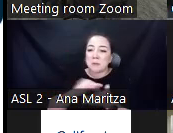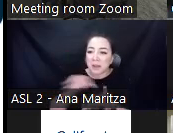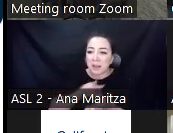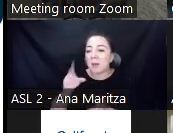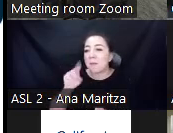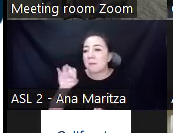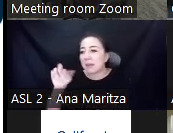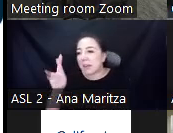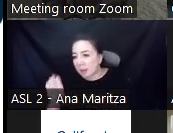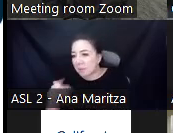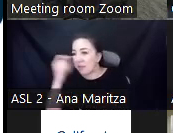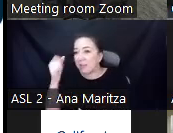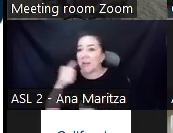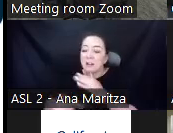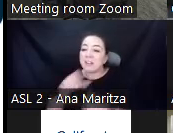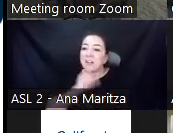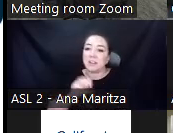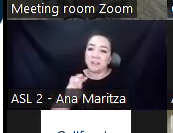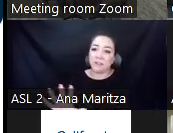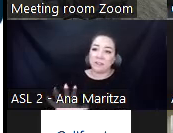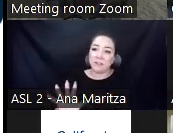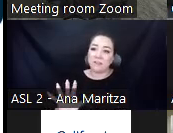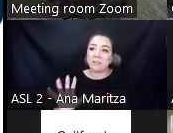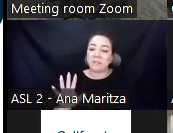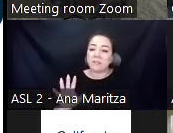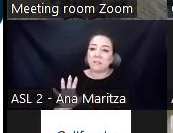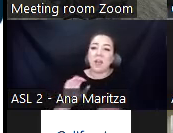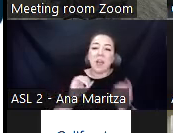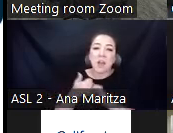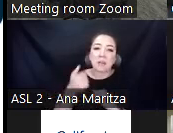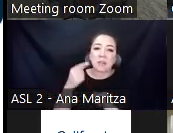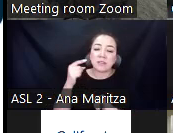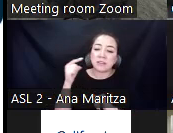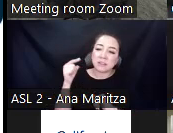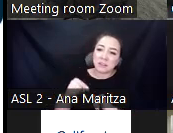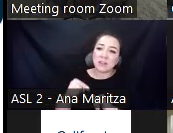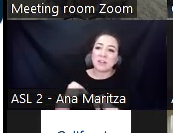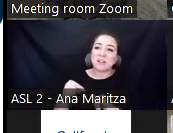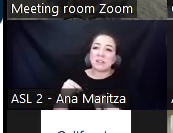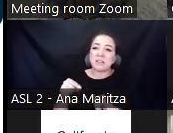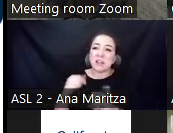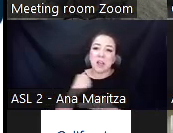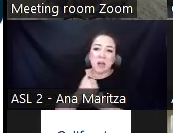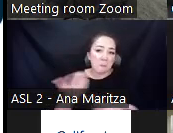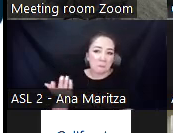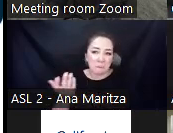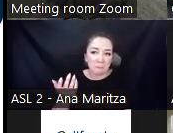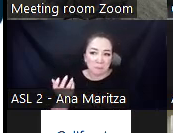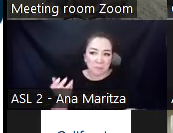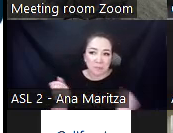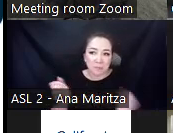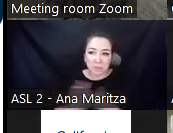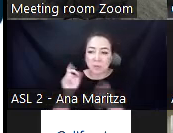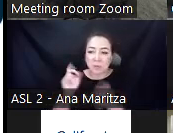they're under 65? How would this kind of help out with